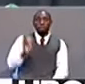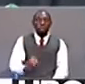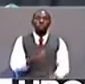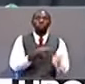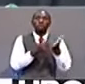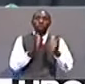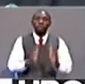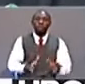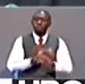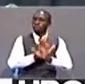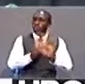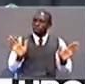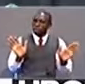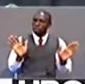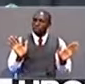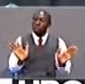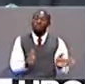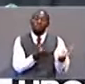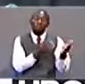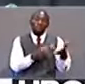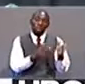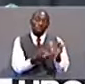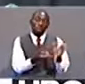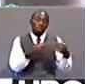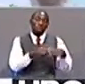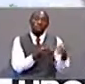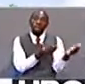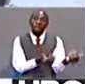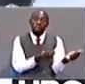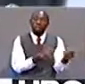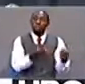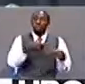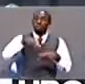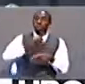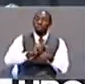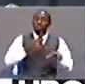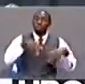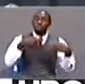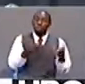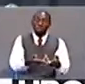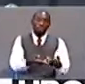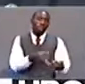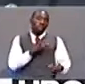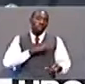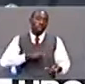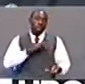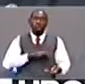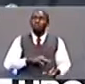Ugandans, which is expected to result in an estimated income of